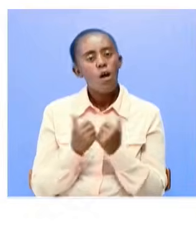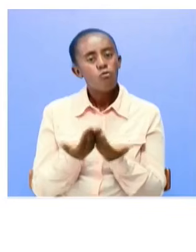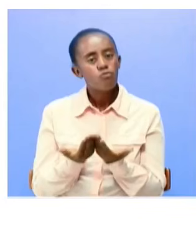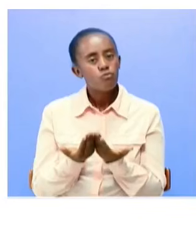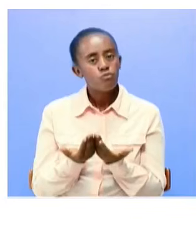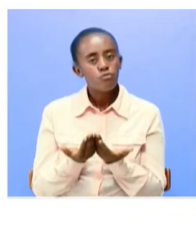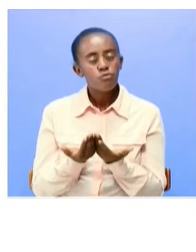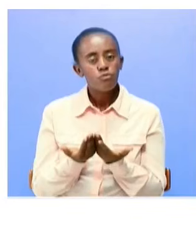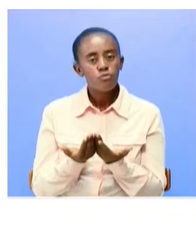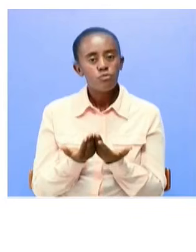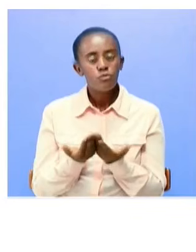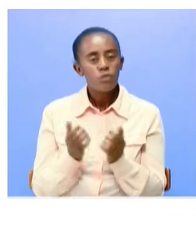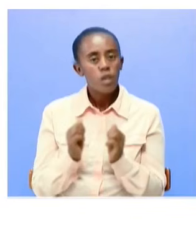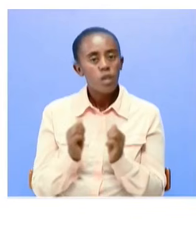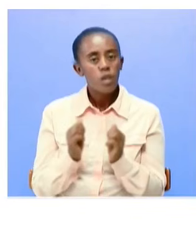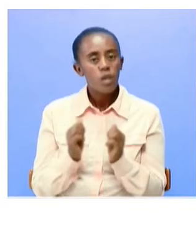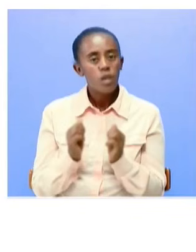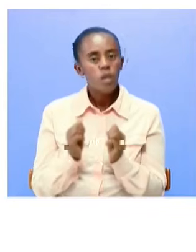are